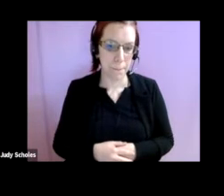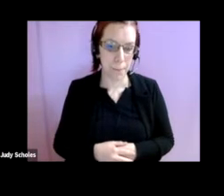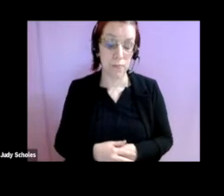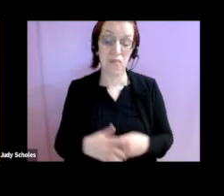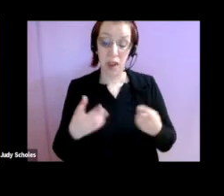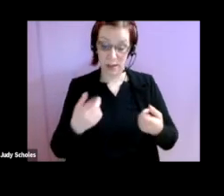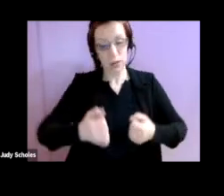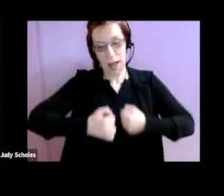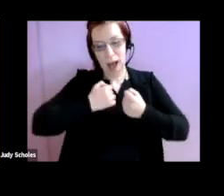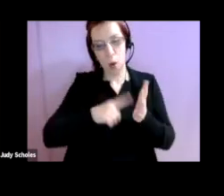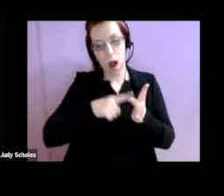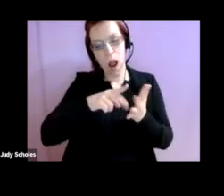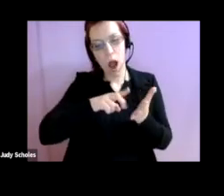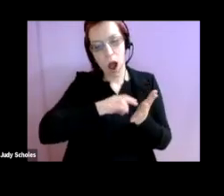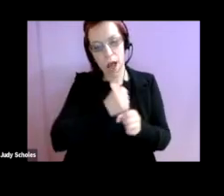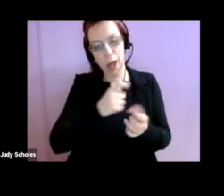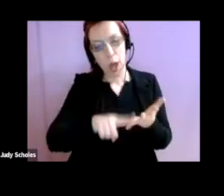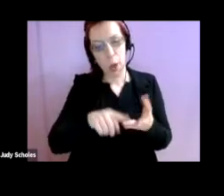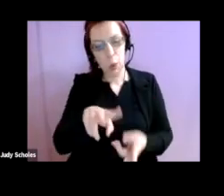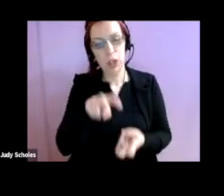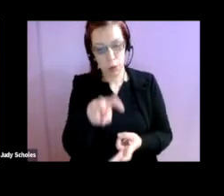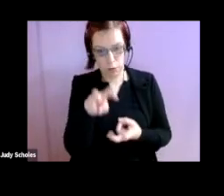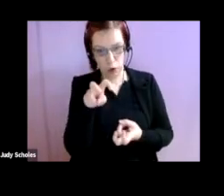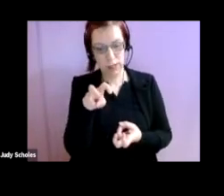the LIGO observatories, we have